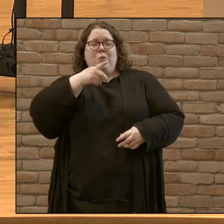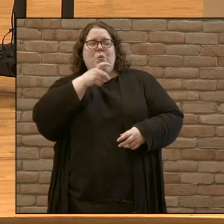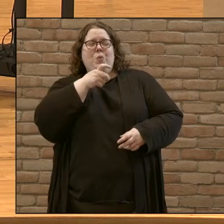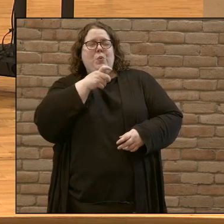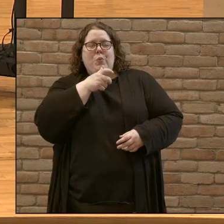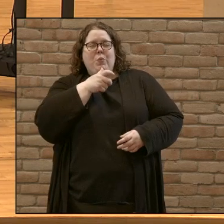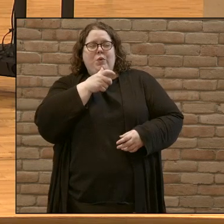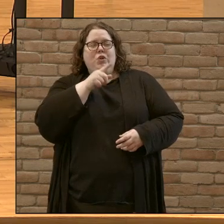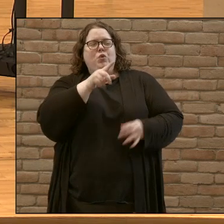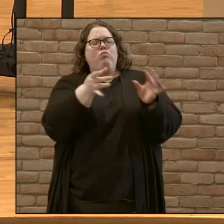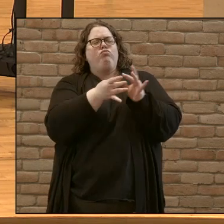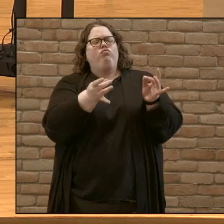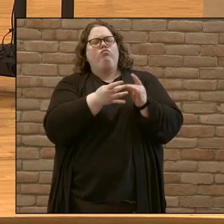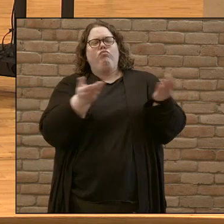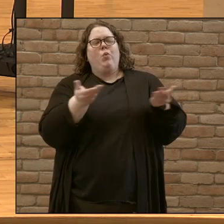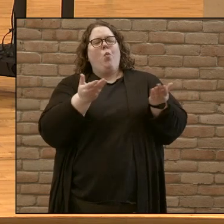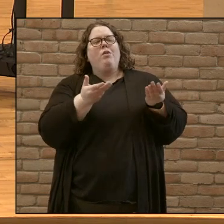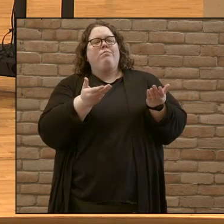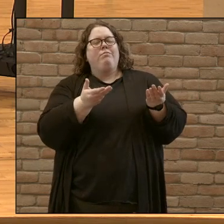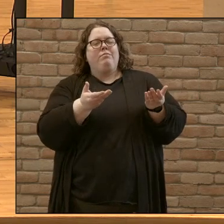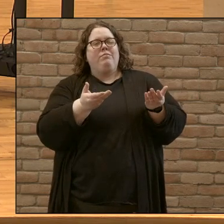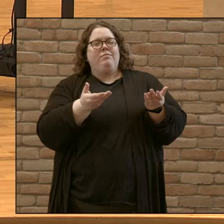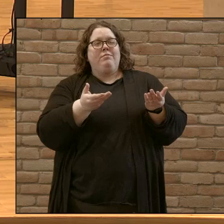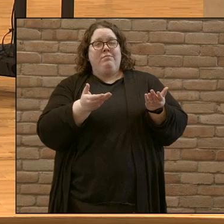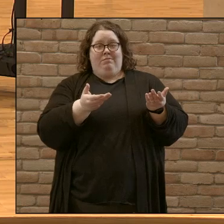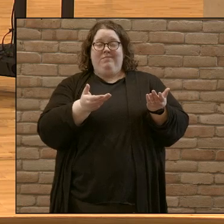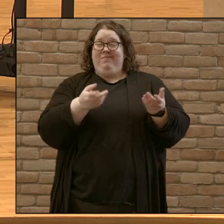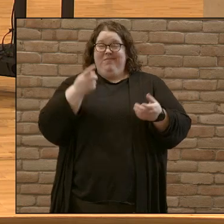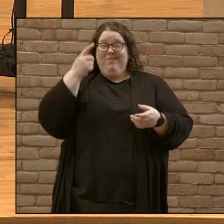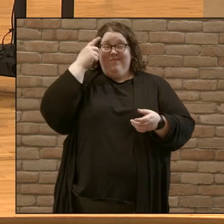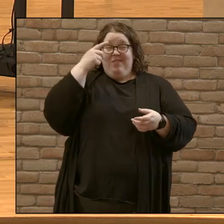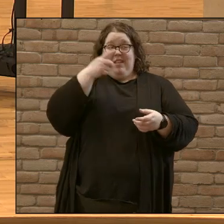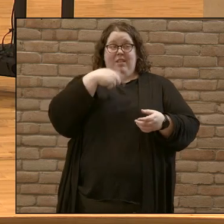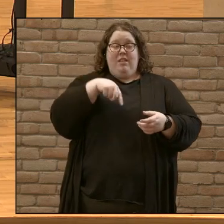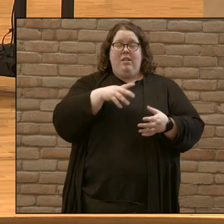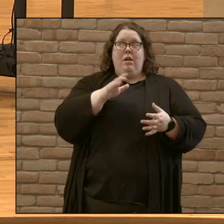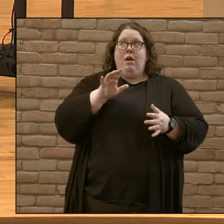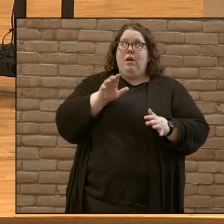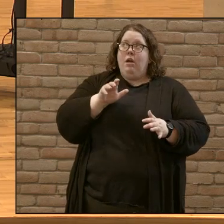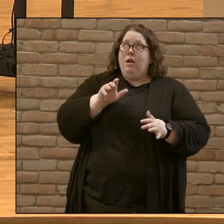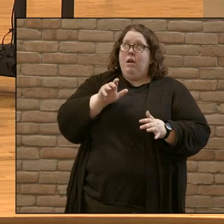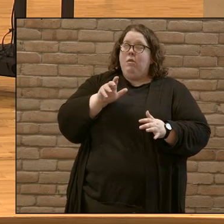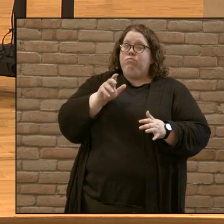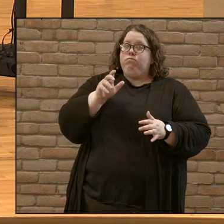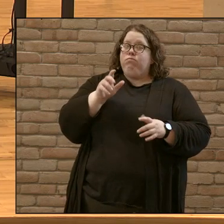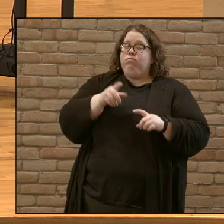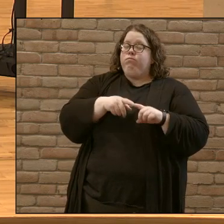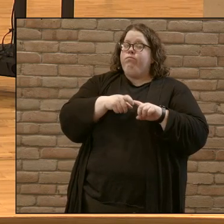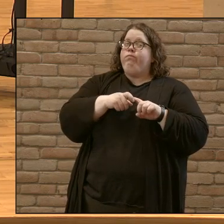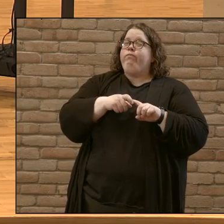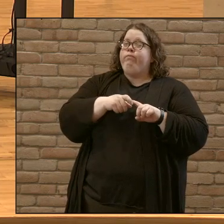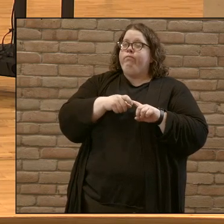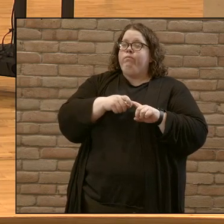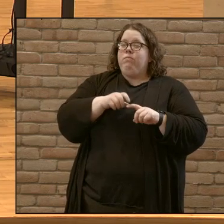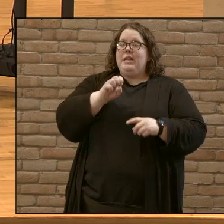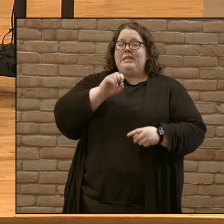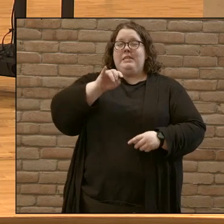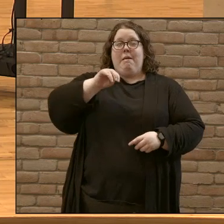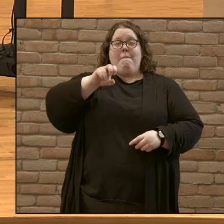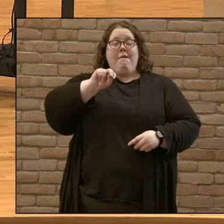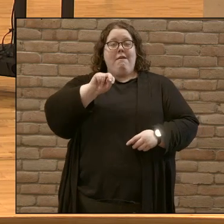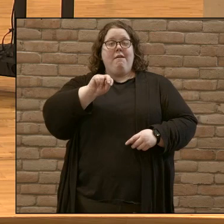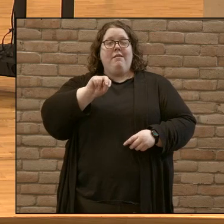I can imagine there was a pause. And Simon Peter replies, "You